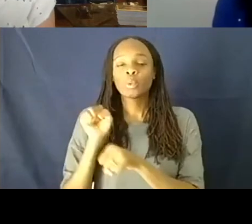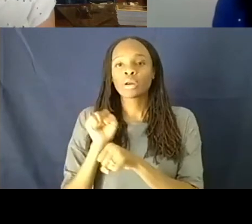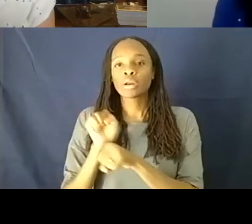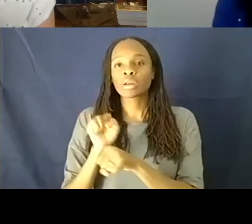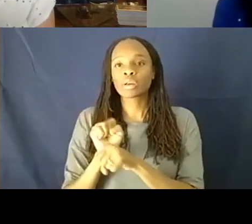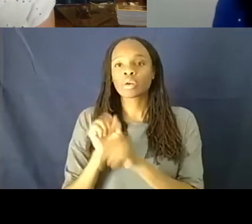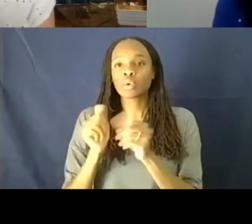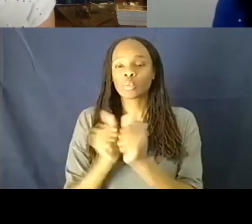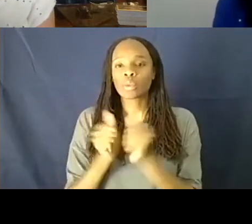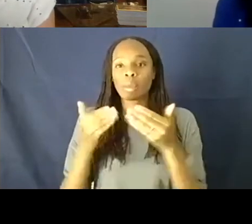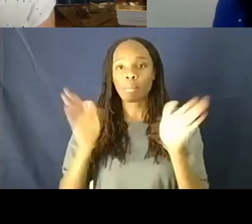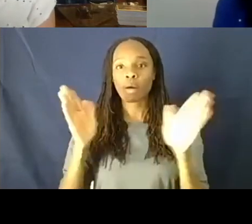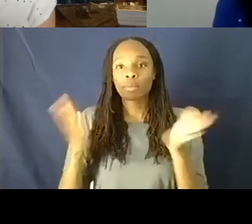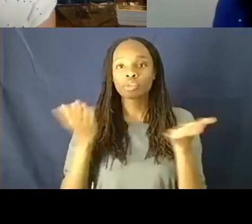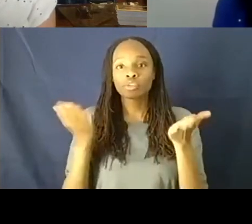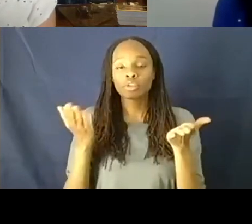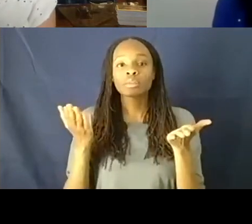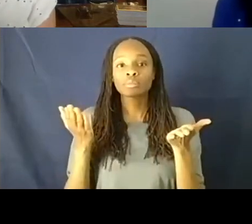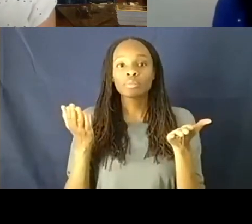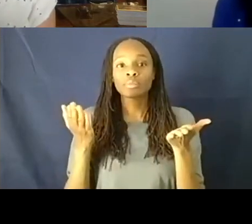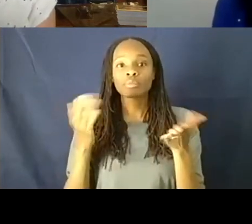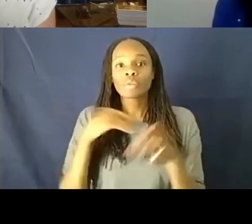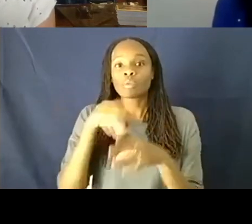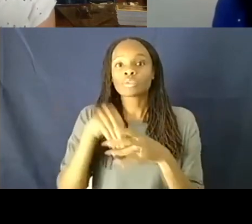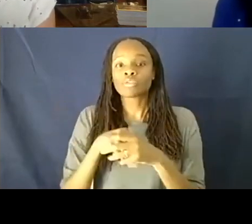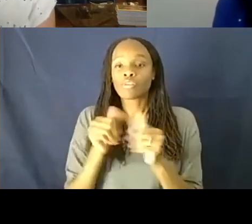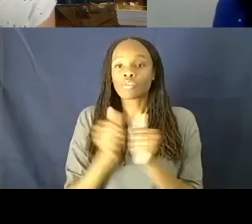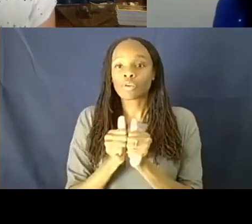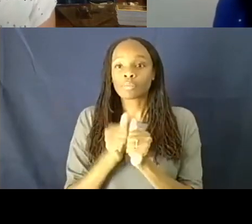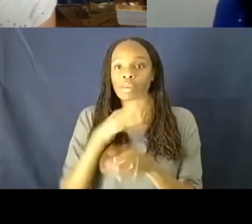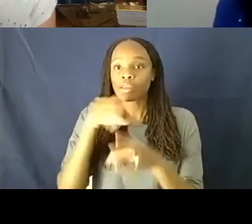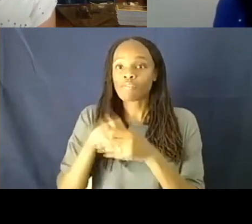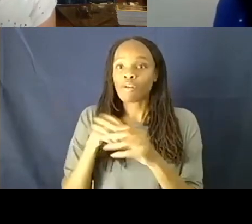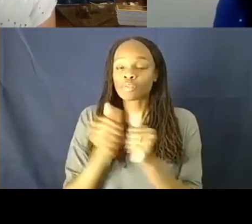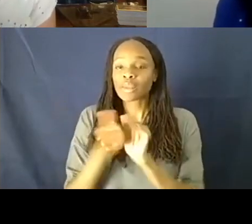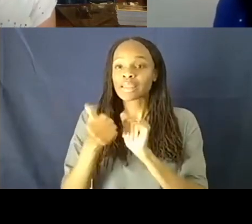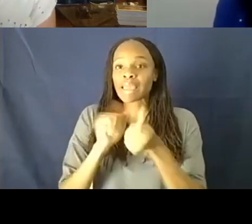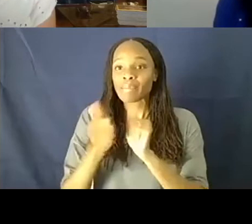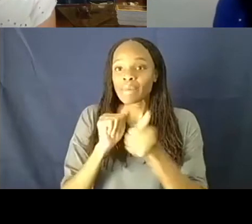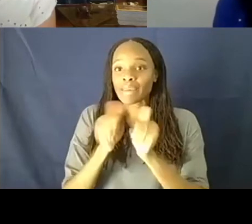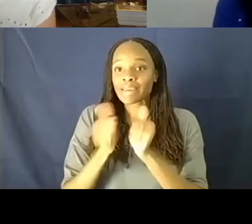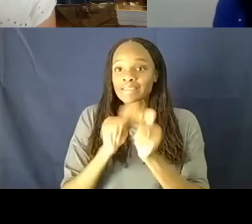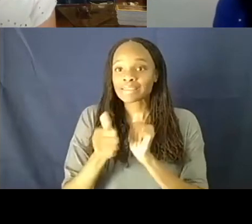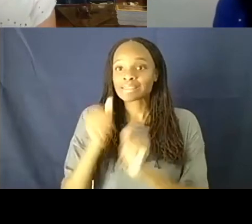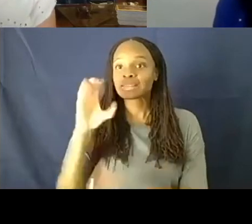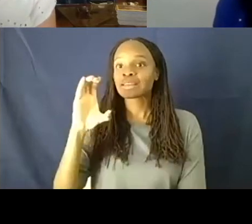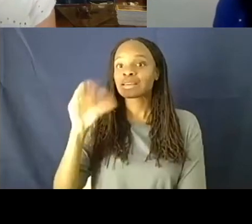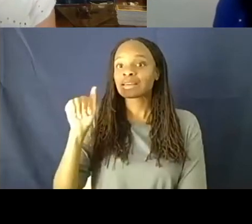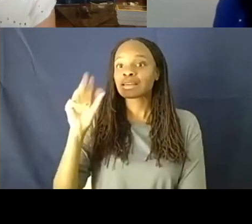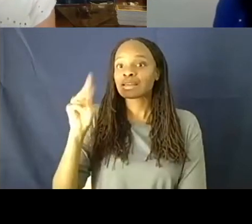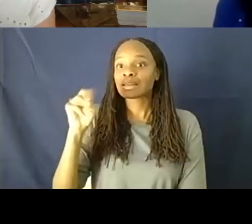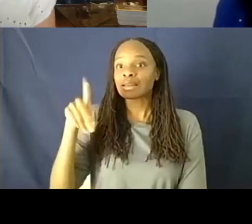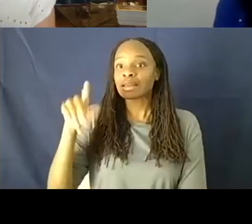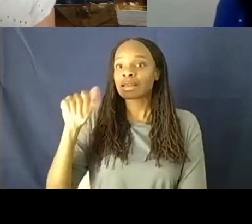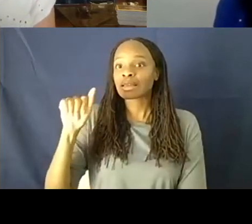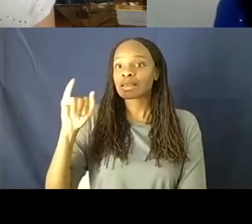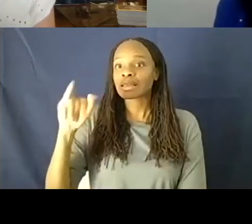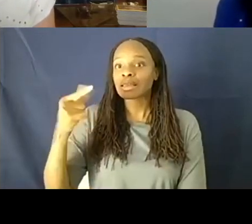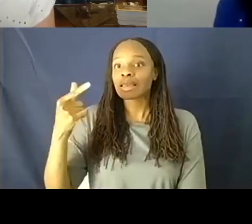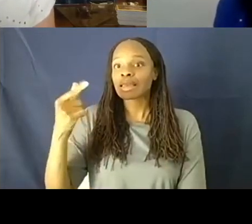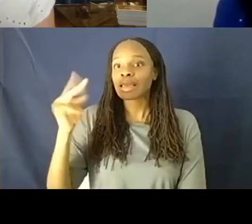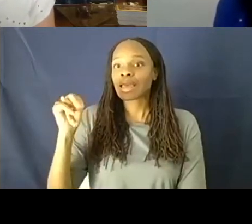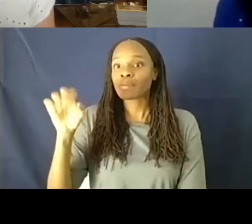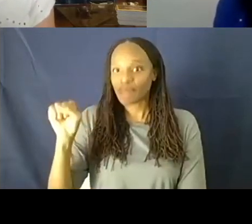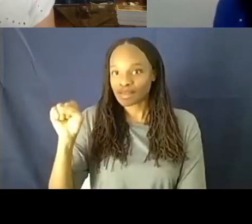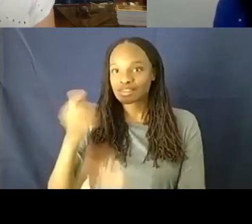public service revolved in participating in campaigns, and that gave me a lot of confidence. And when